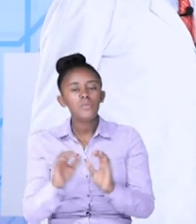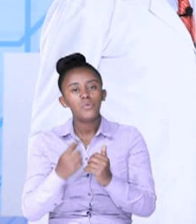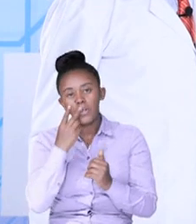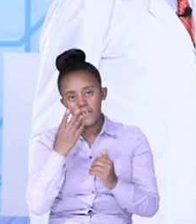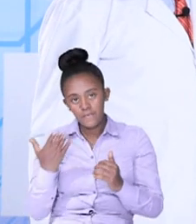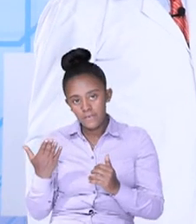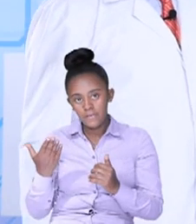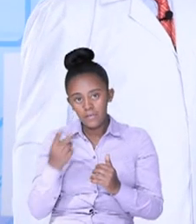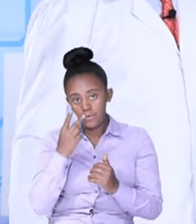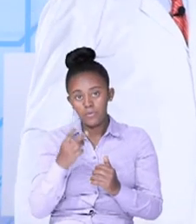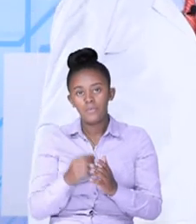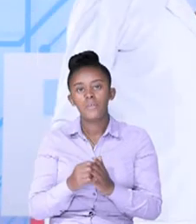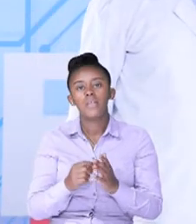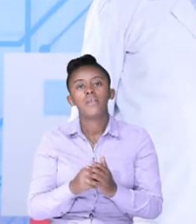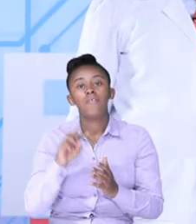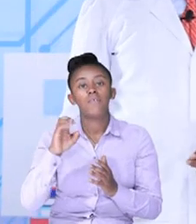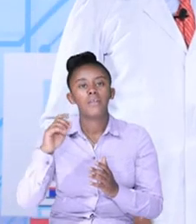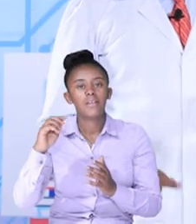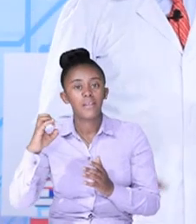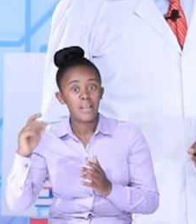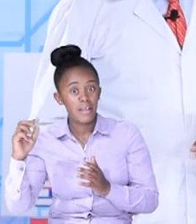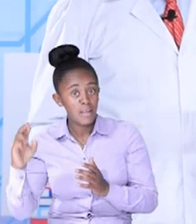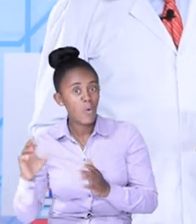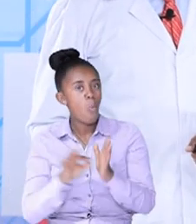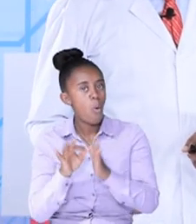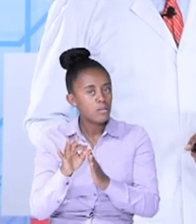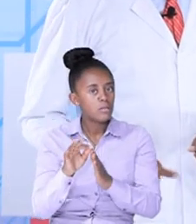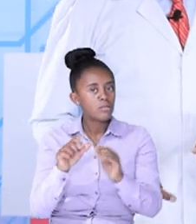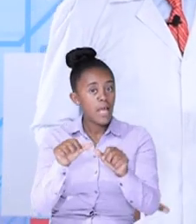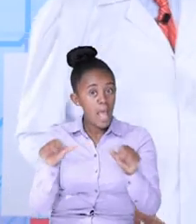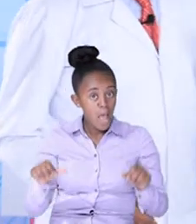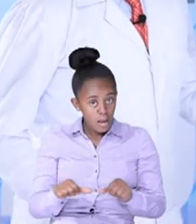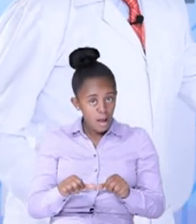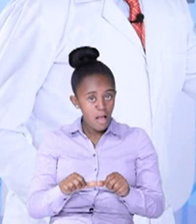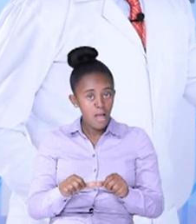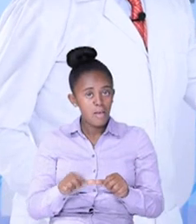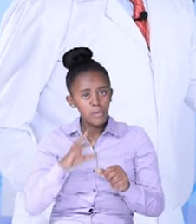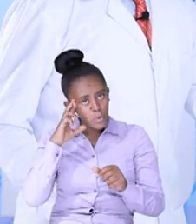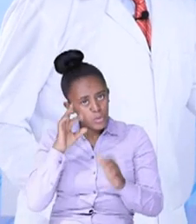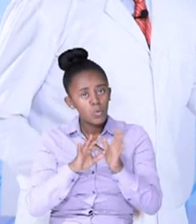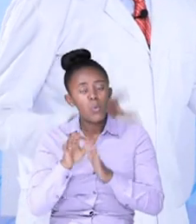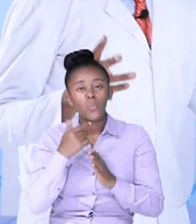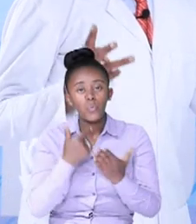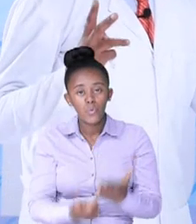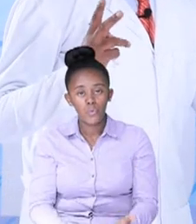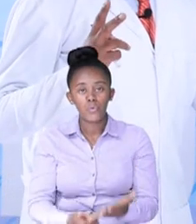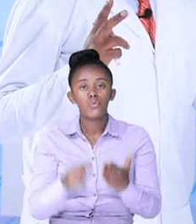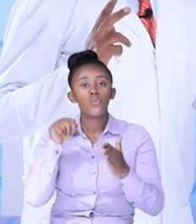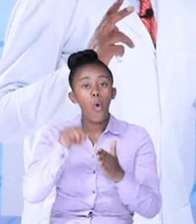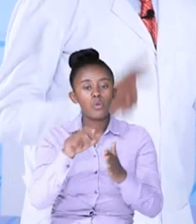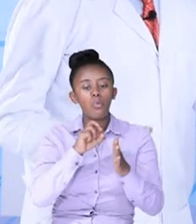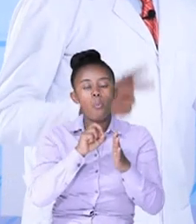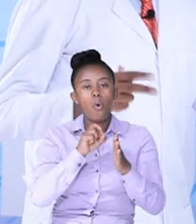magnetic field is a vector quantity. Is area a vector quantity? Because that the dot product means the